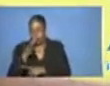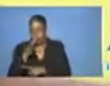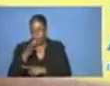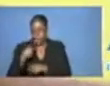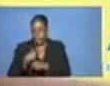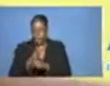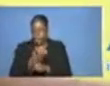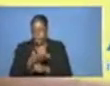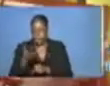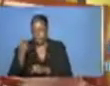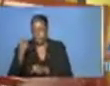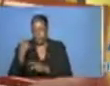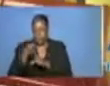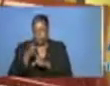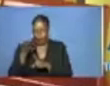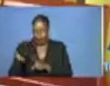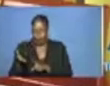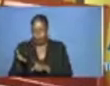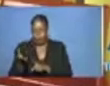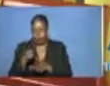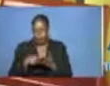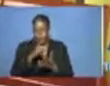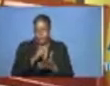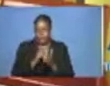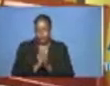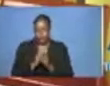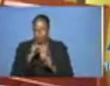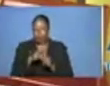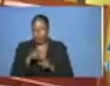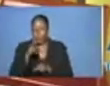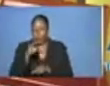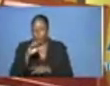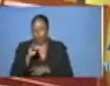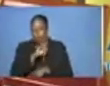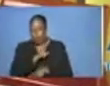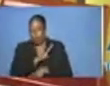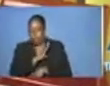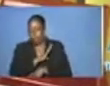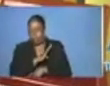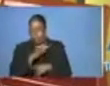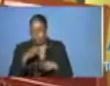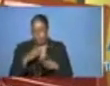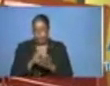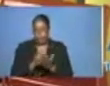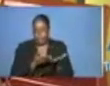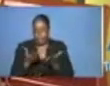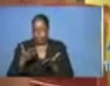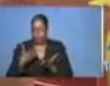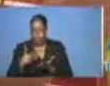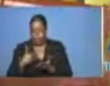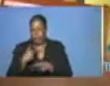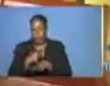items from it for the Bahamian public. When Milo BUtler started this journey, they carried some of my products. They had this pepper